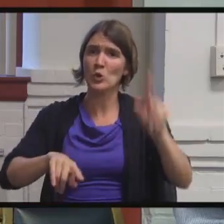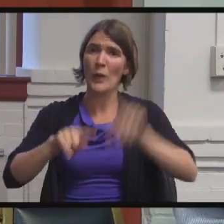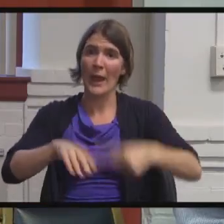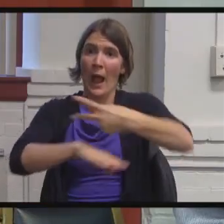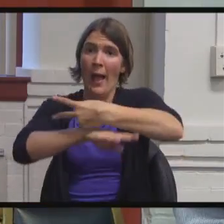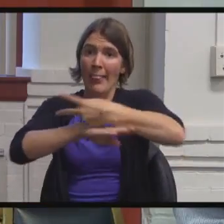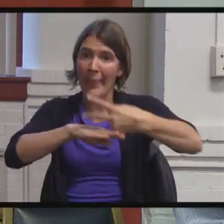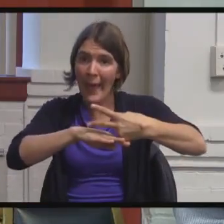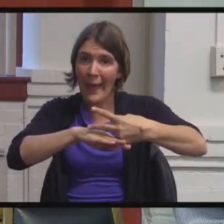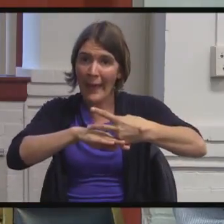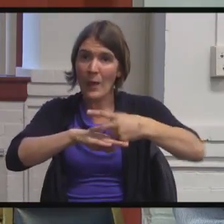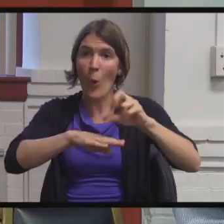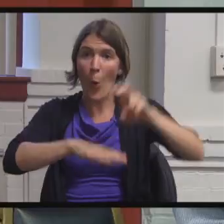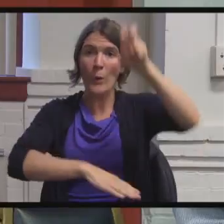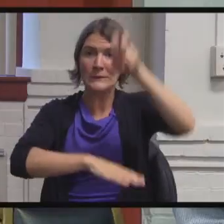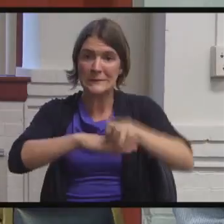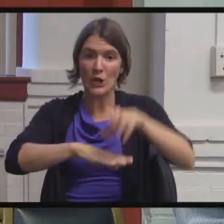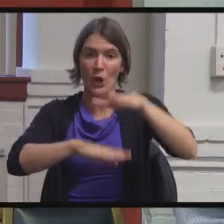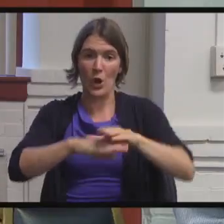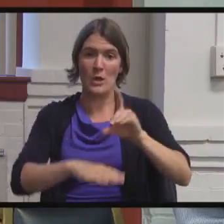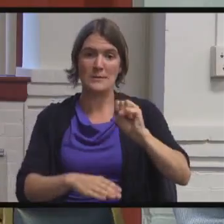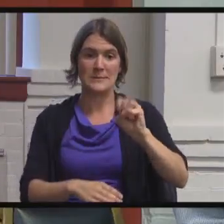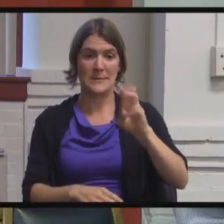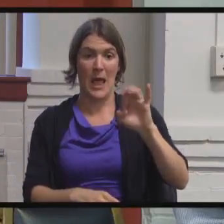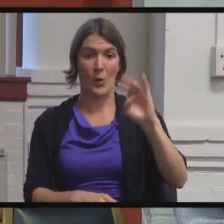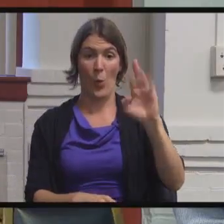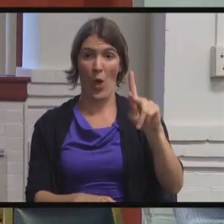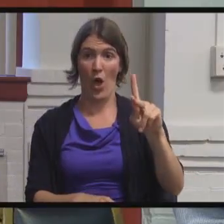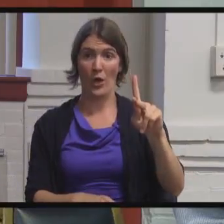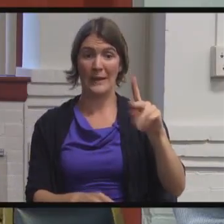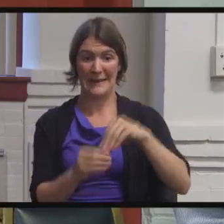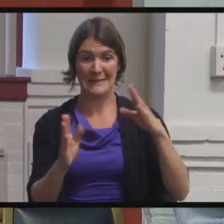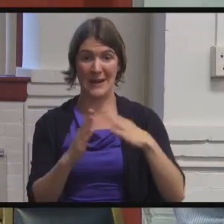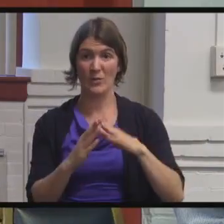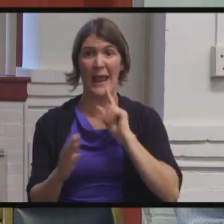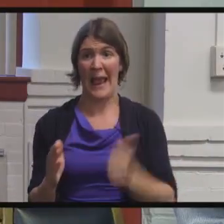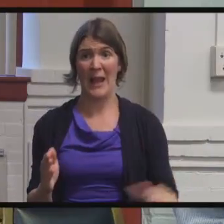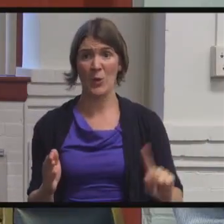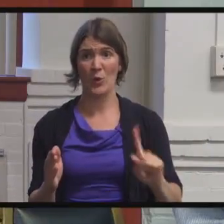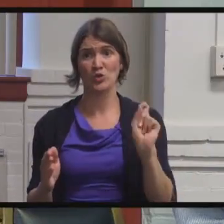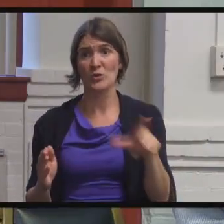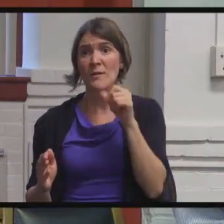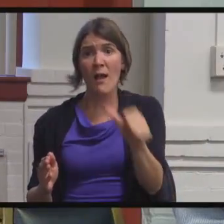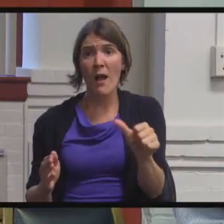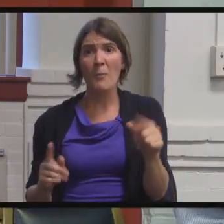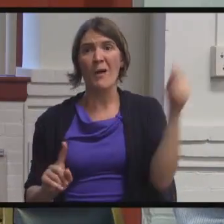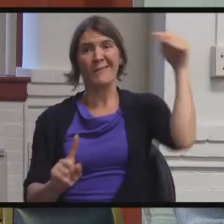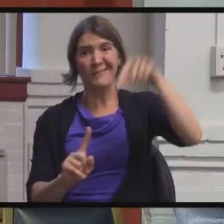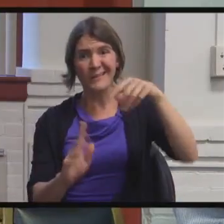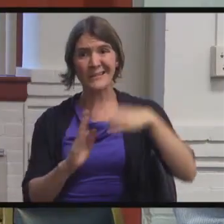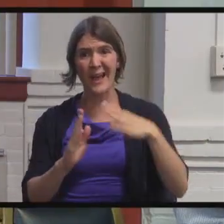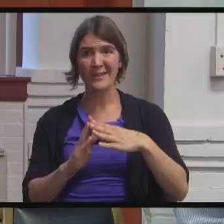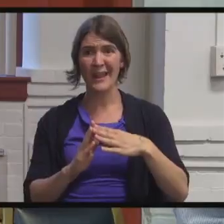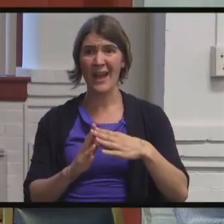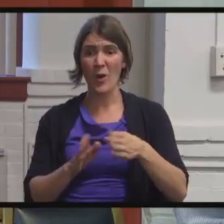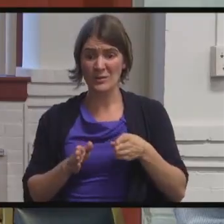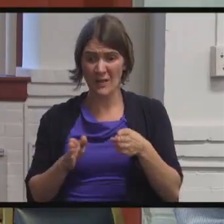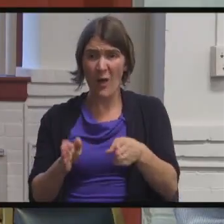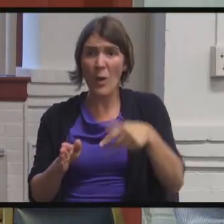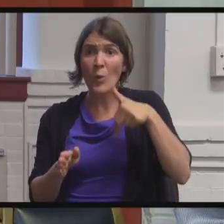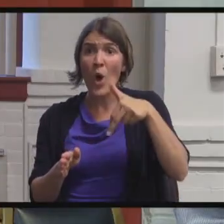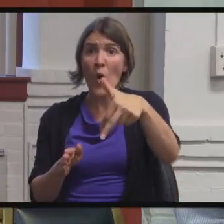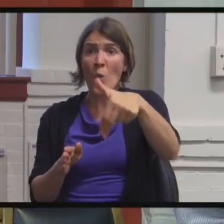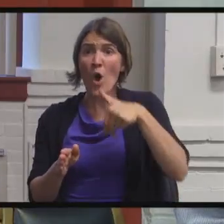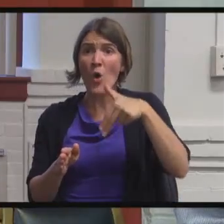or sit on our sidewalks downtown, actually anywhere in town, but particularly downtown. It has a huge impact